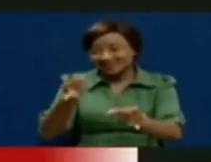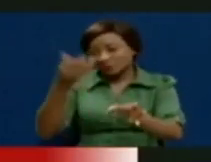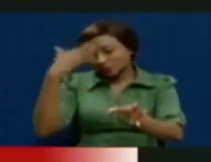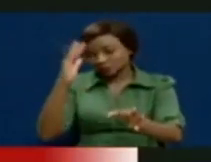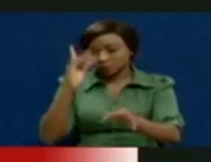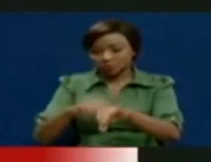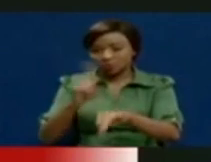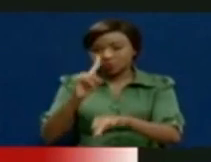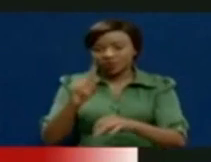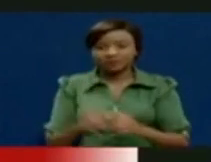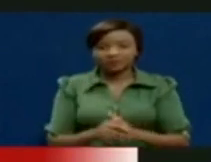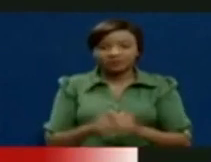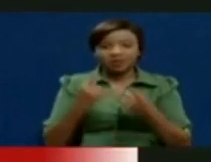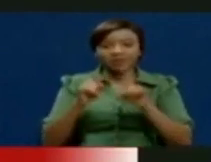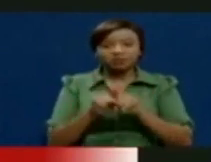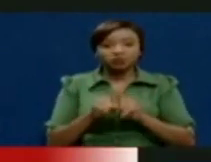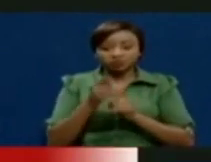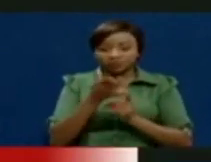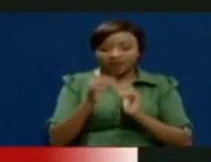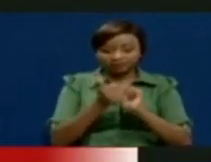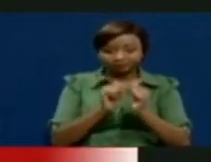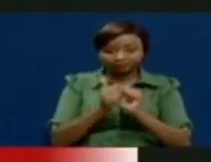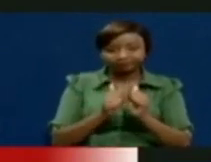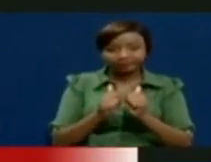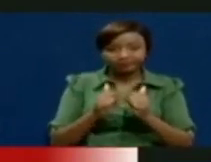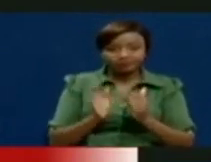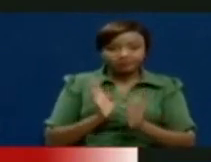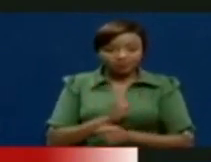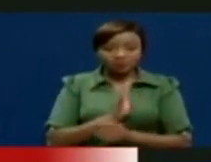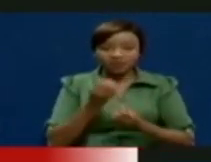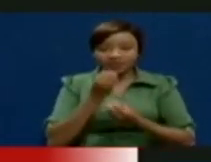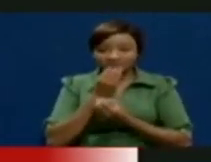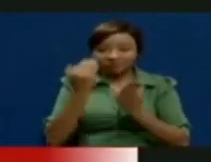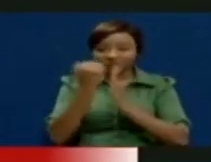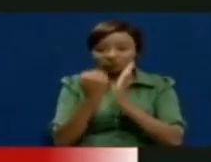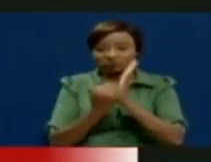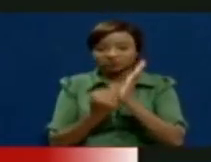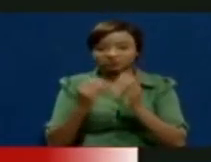English game's governing bodies said in a joint statement.